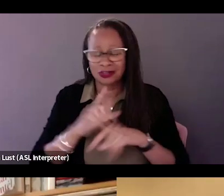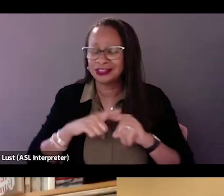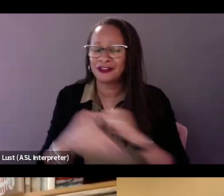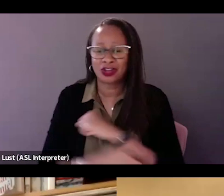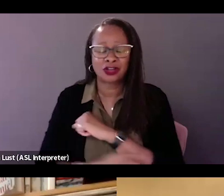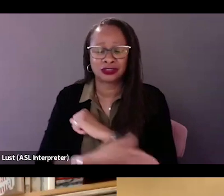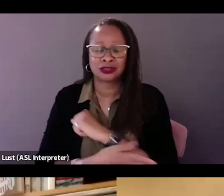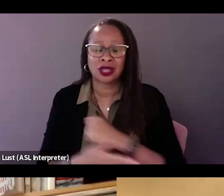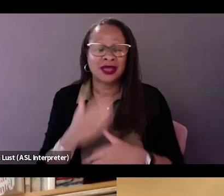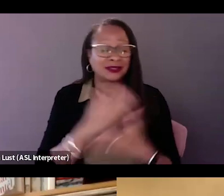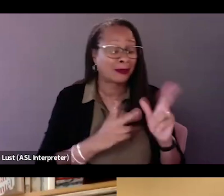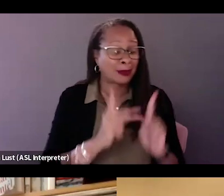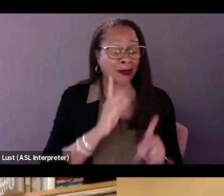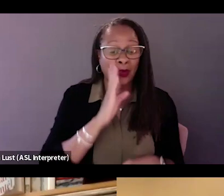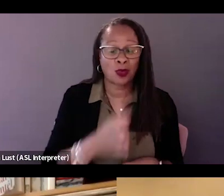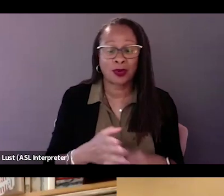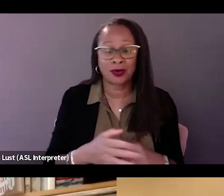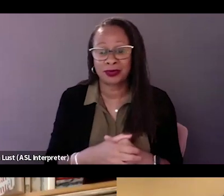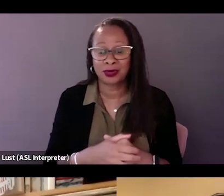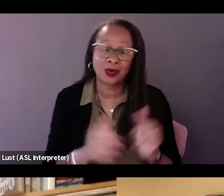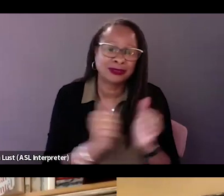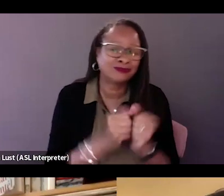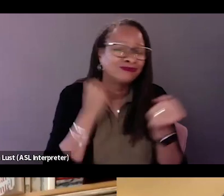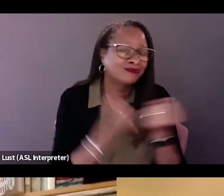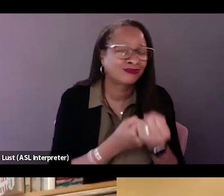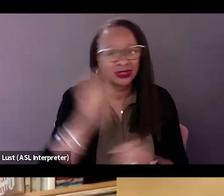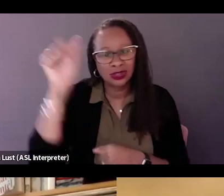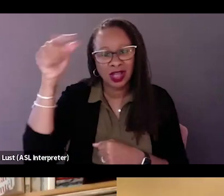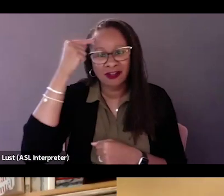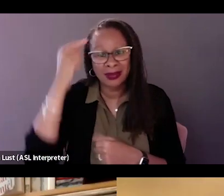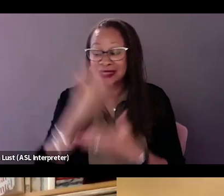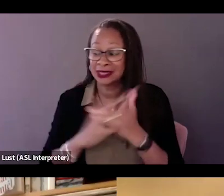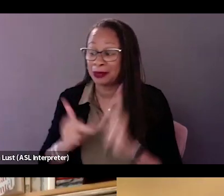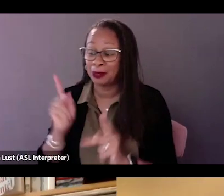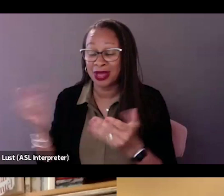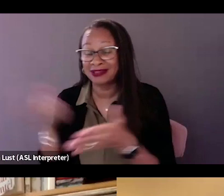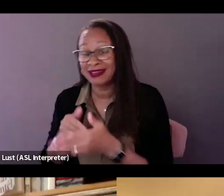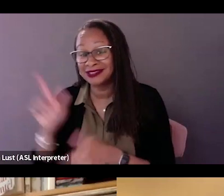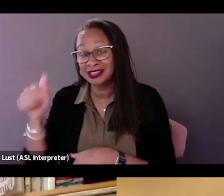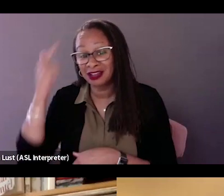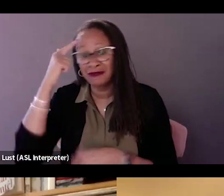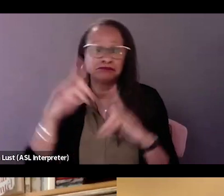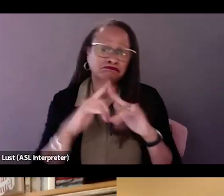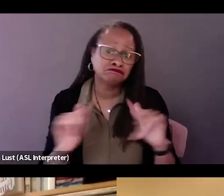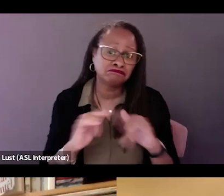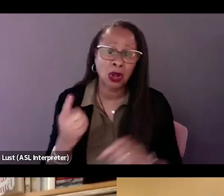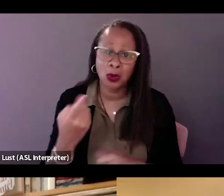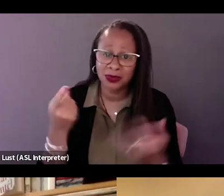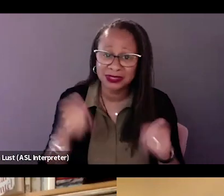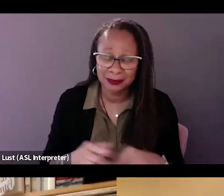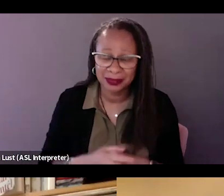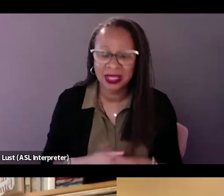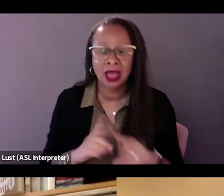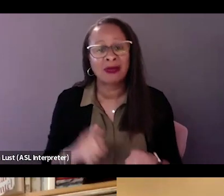there'll be some people who will be with the government, some people against the government, so on and so forth. But this sort